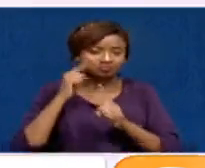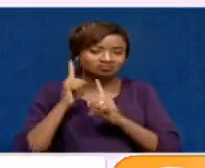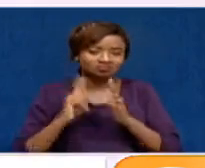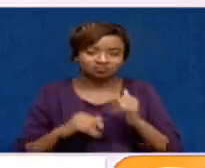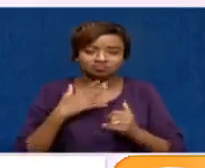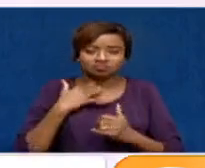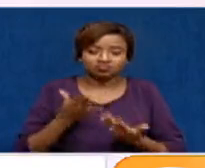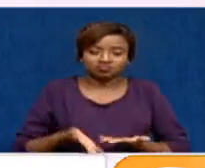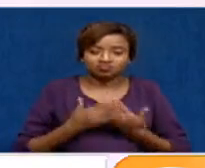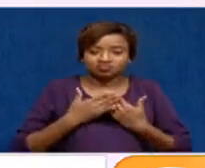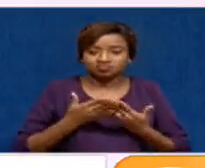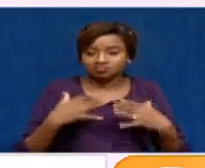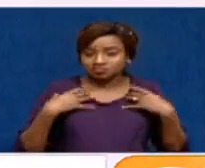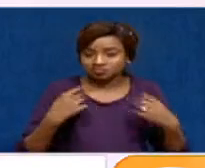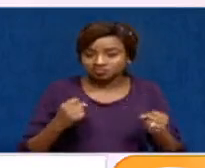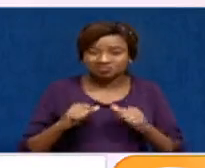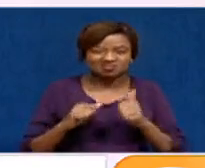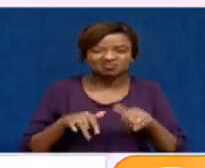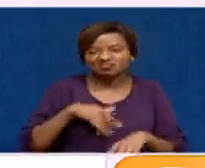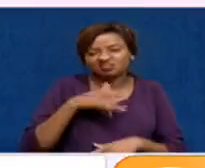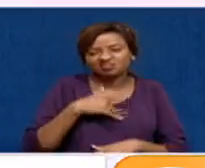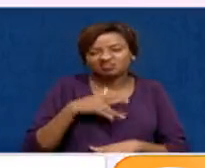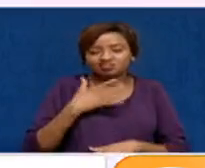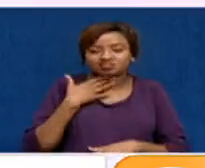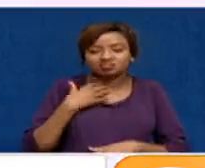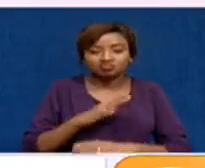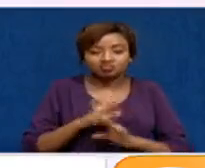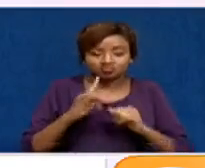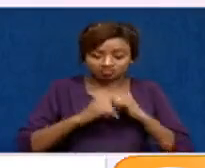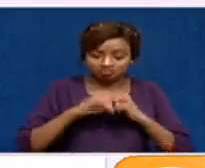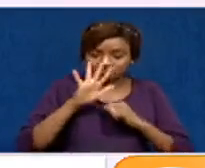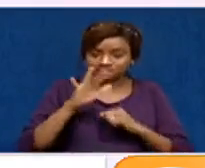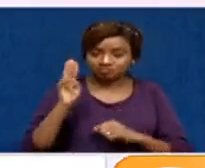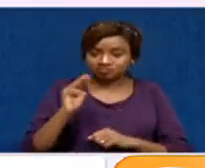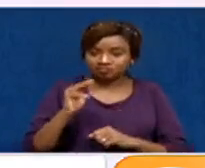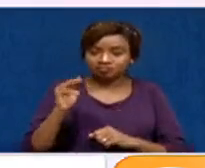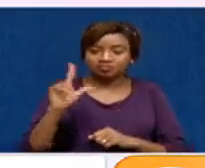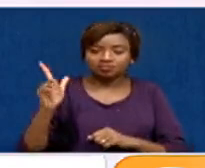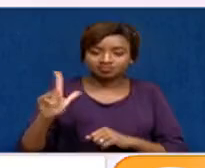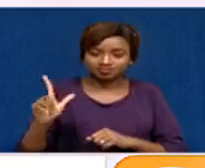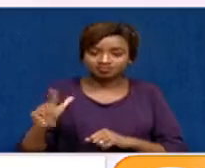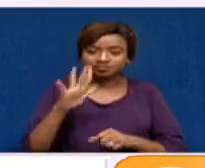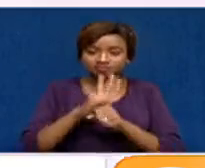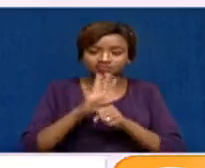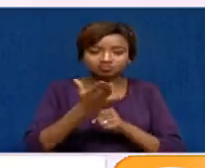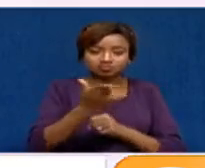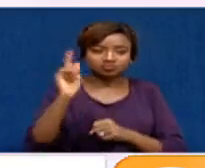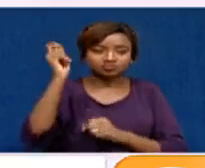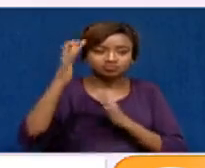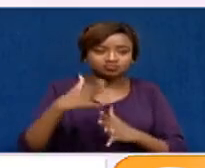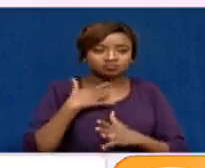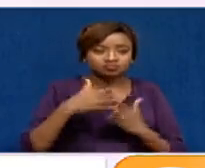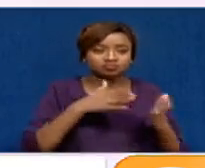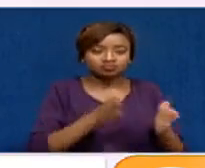preference. And with the country's average monthly consumption estimated at 65 million liters a month, more and more Kenyans are seeking